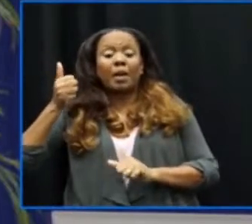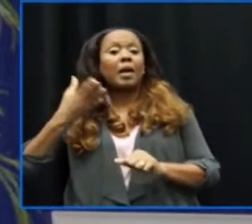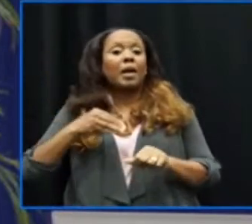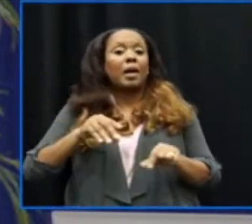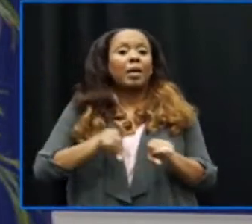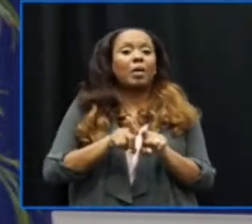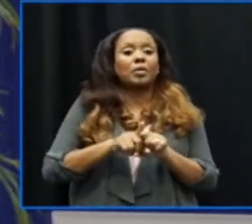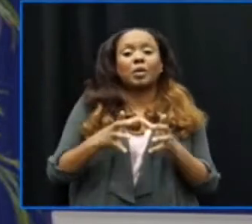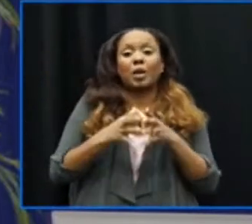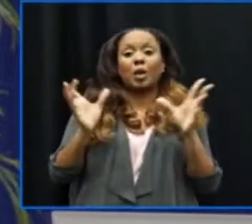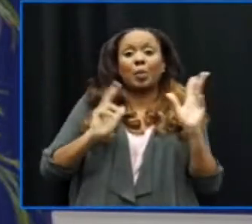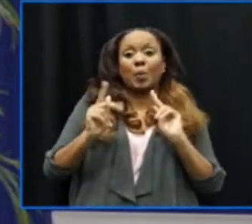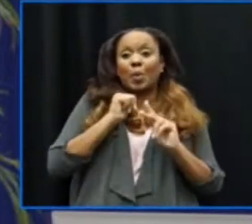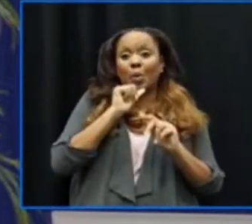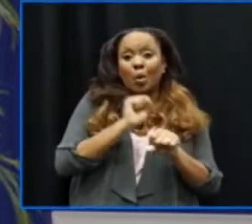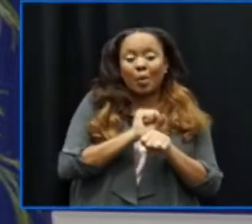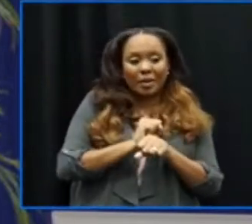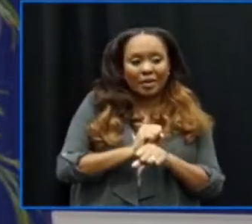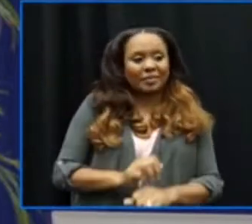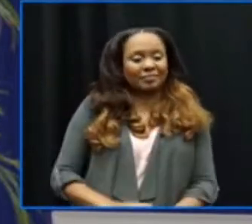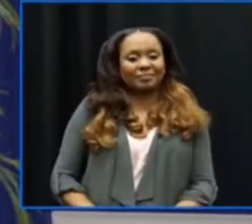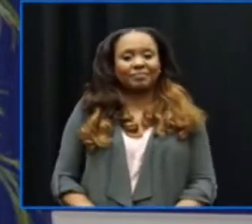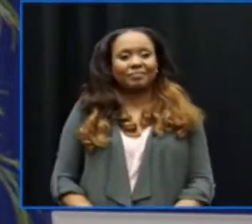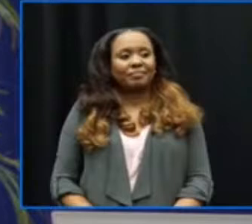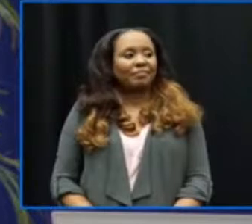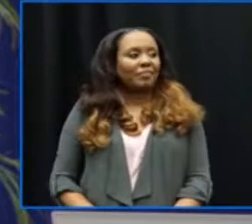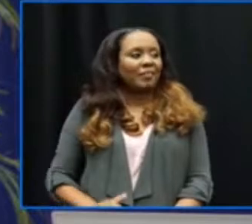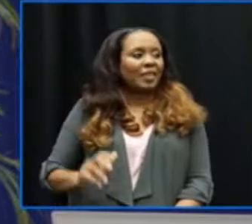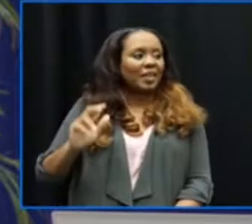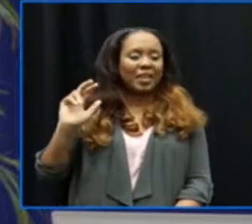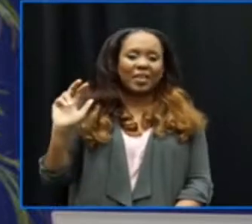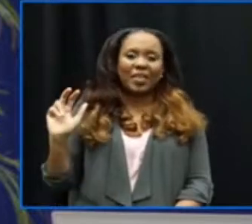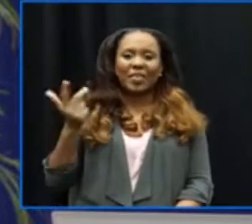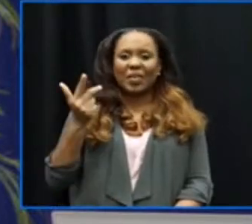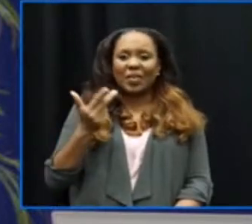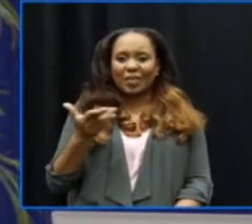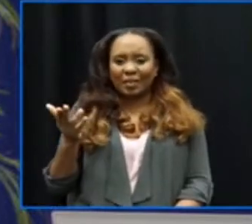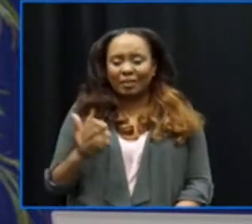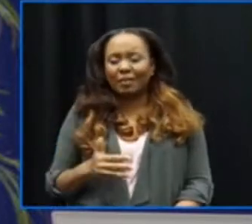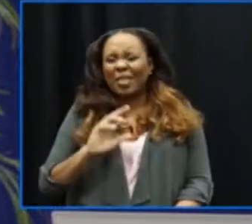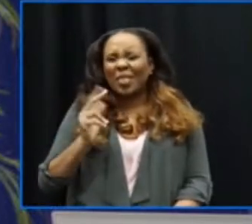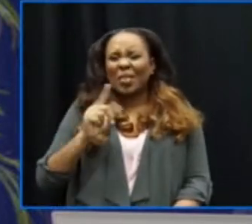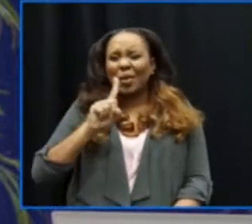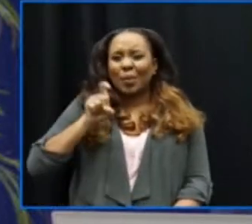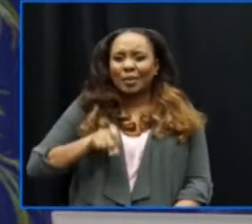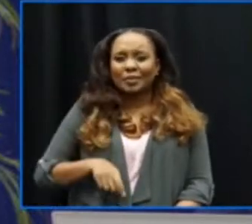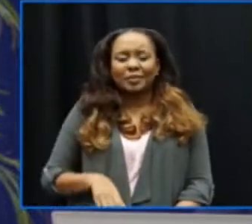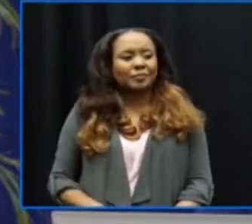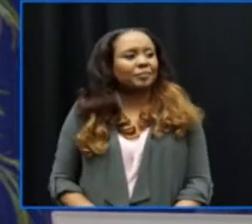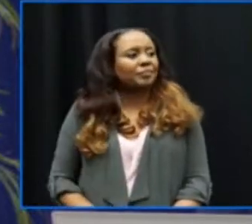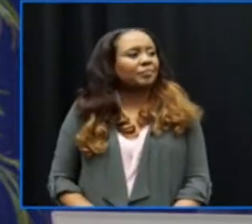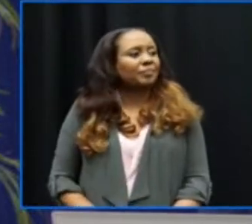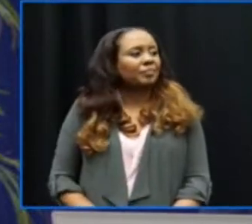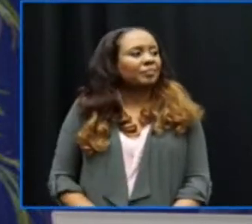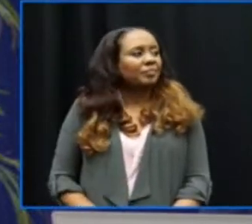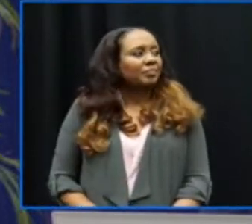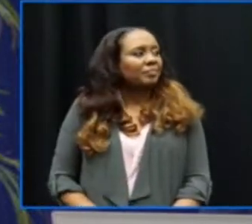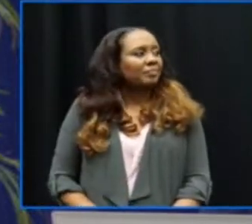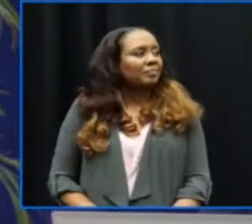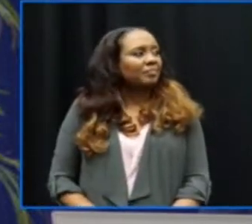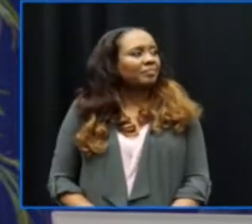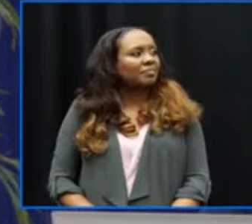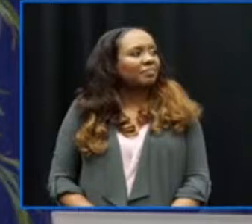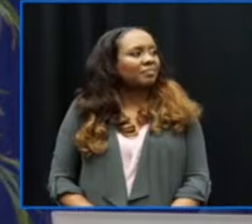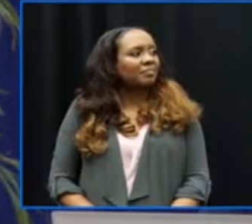Okay? Now the third thing to consider is that chart, I think it was page 8 or page 7,